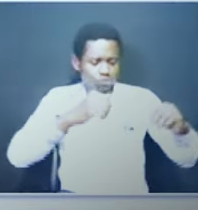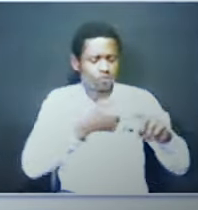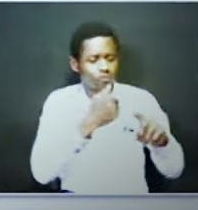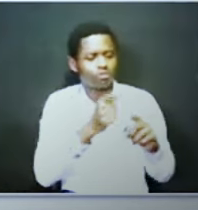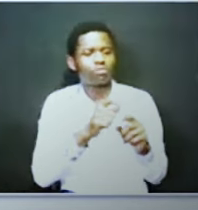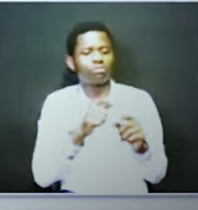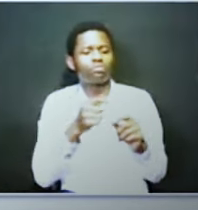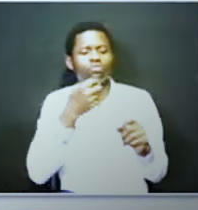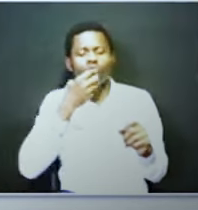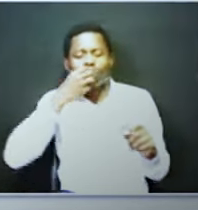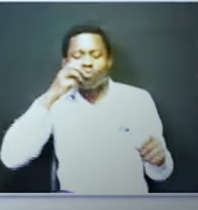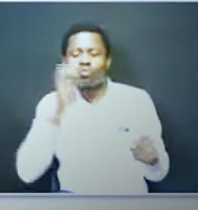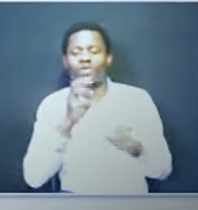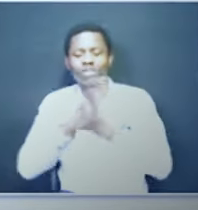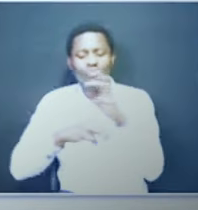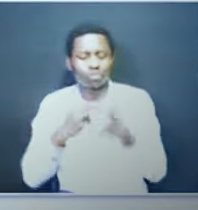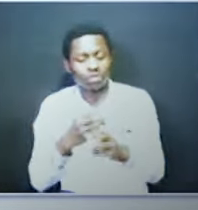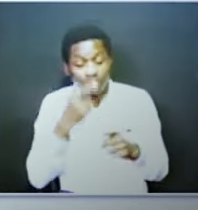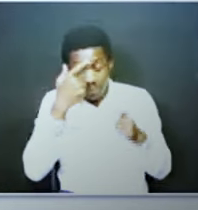to generation.